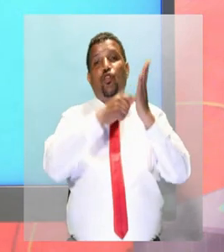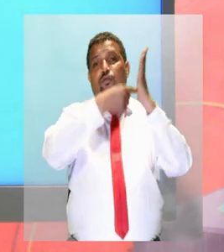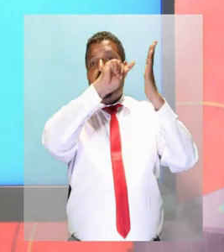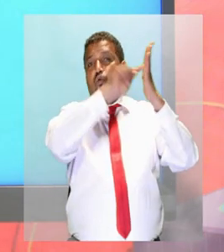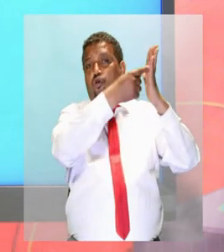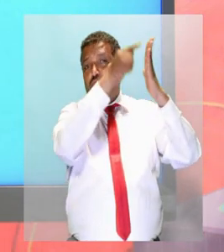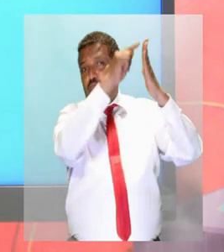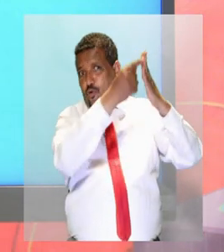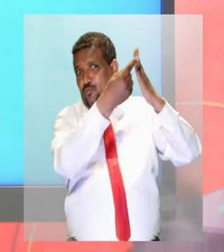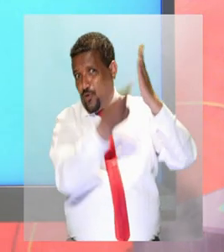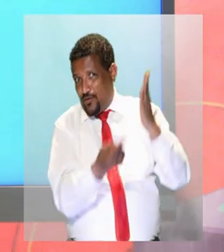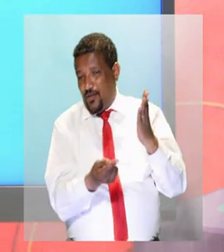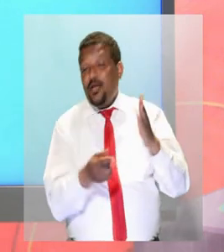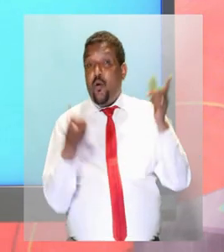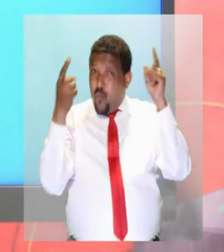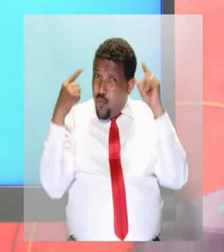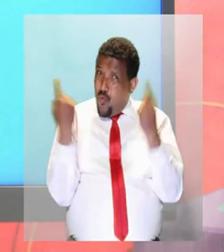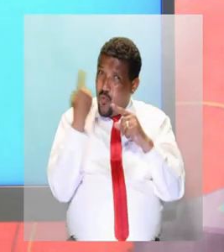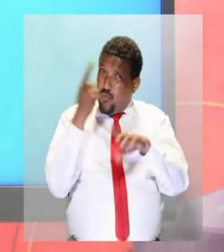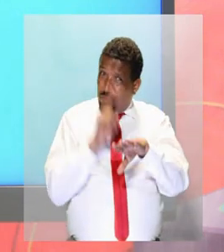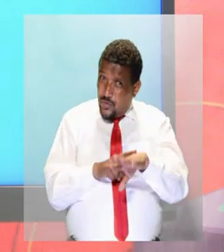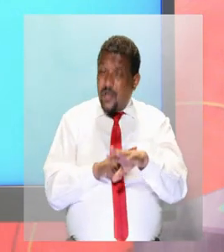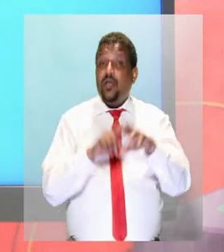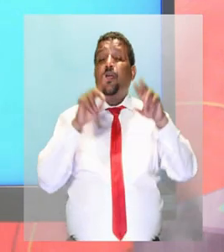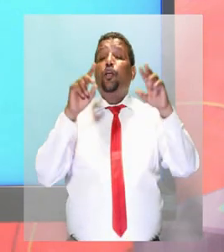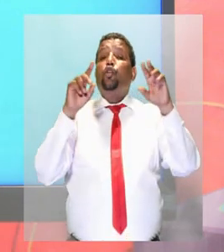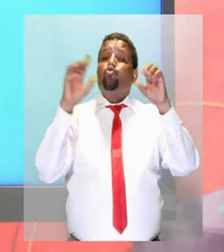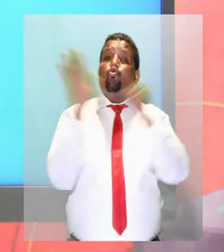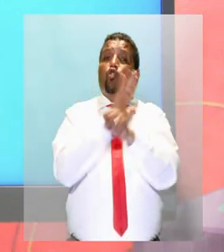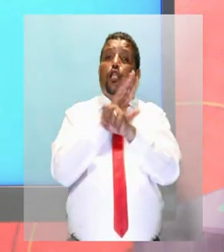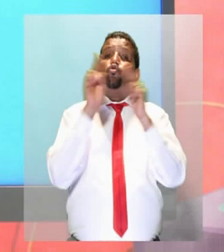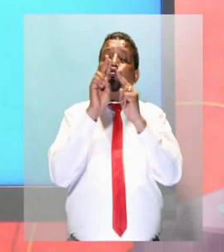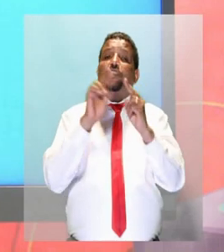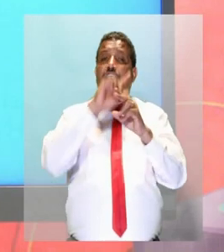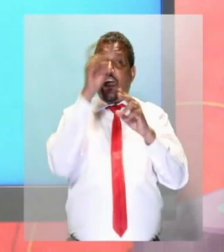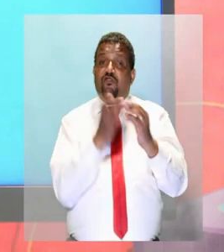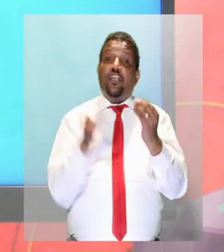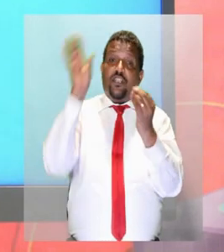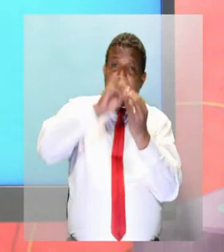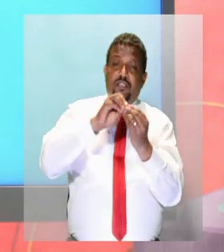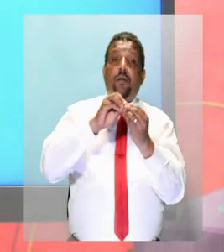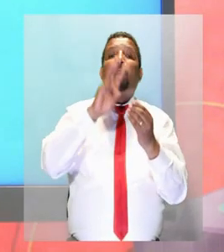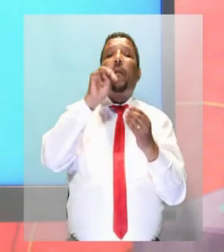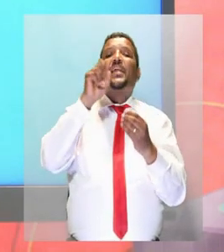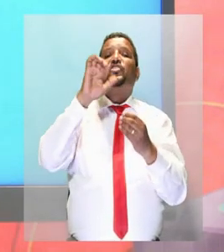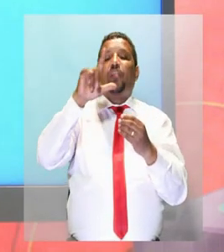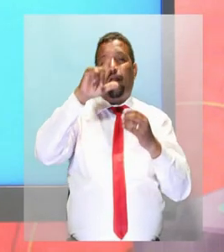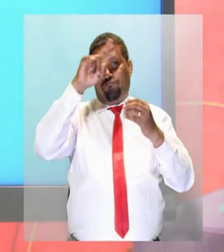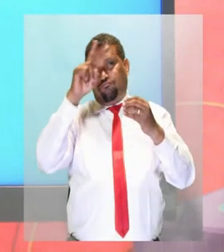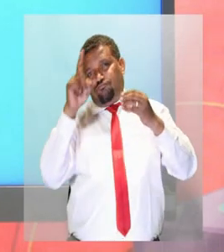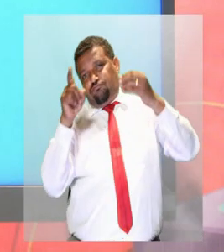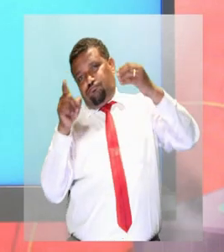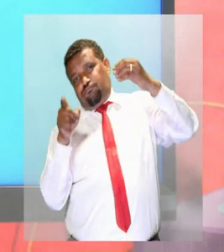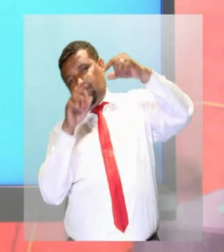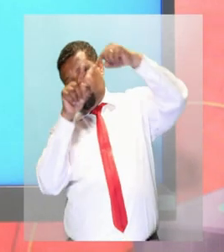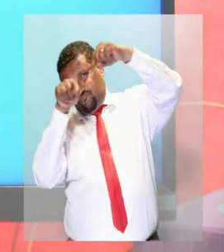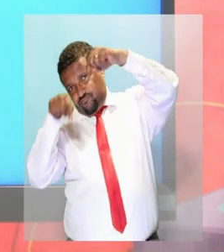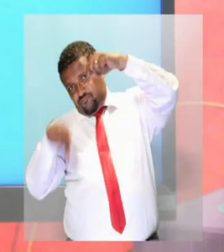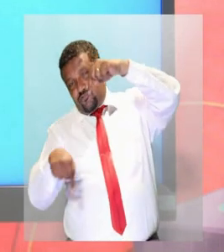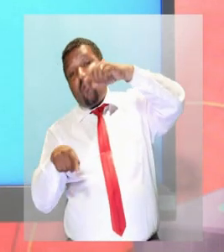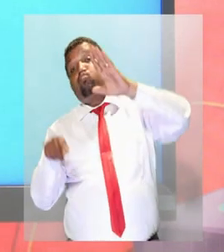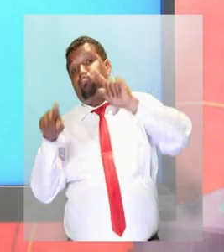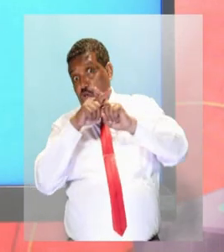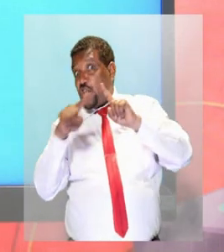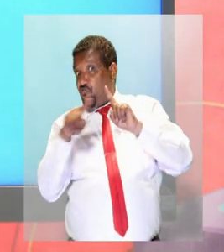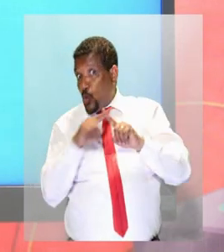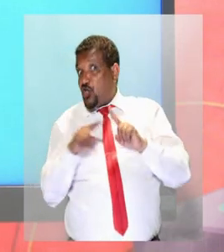So whenever the total utility curve increases, then the marginal utility will decline, but it is positive.